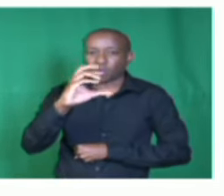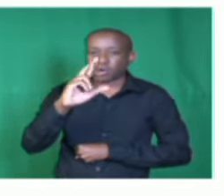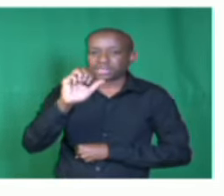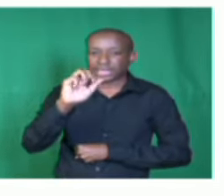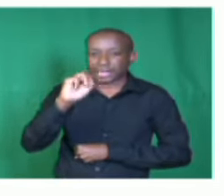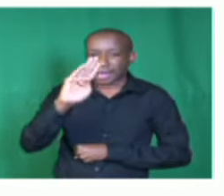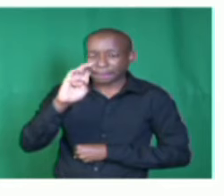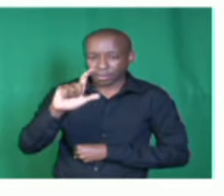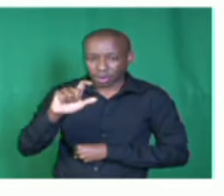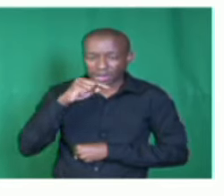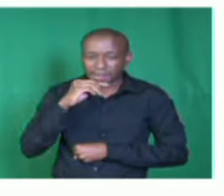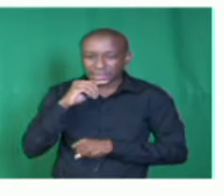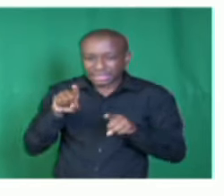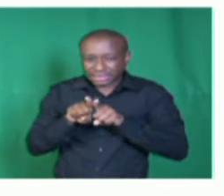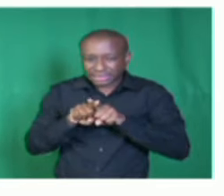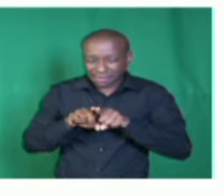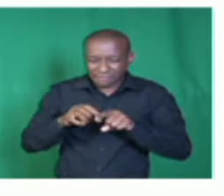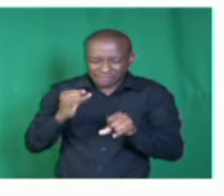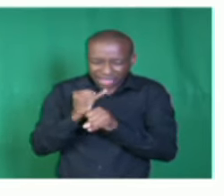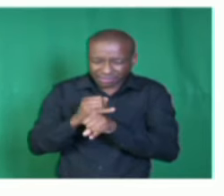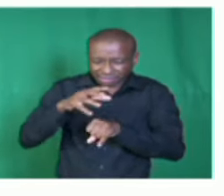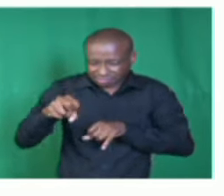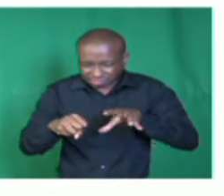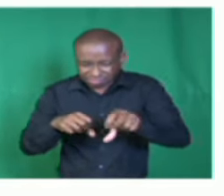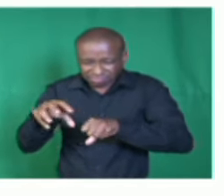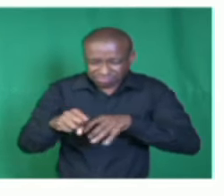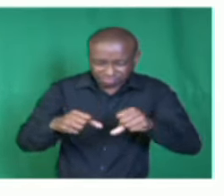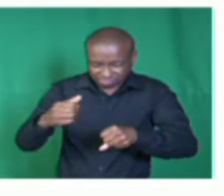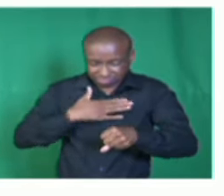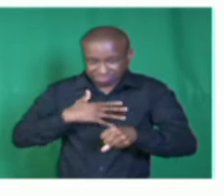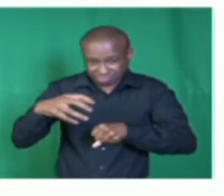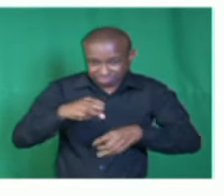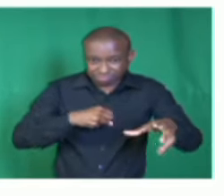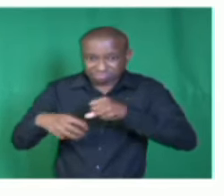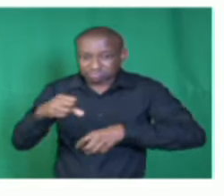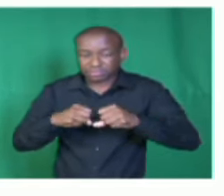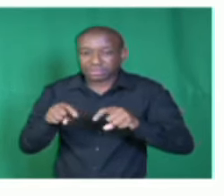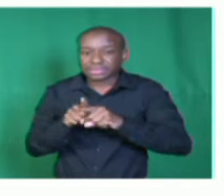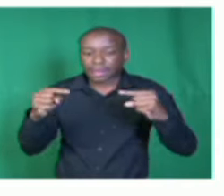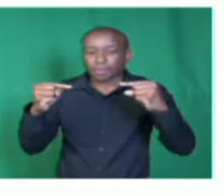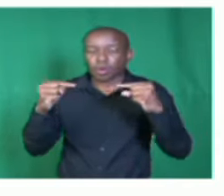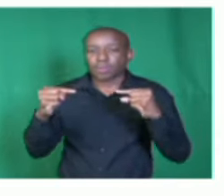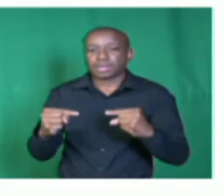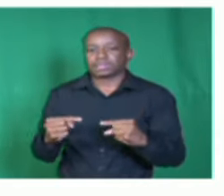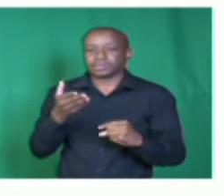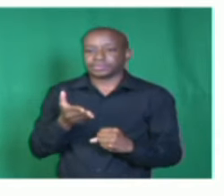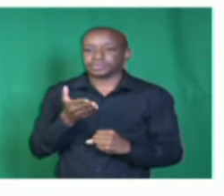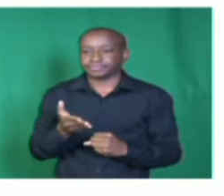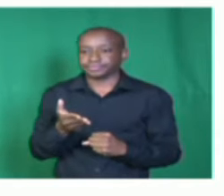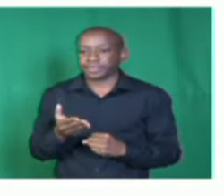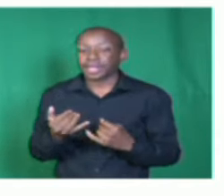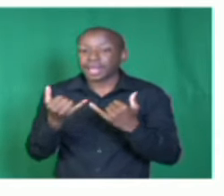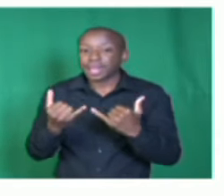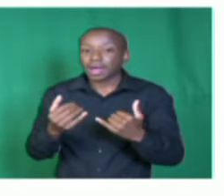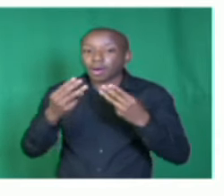to grab something for oneself in a form of competition. And